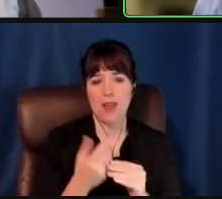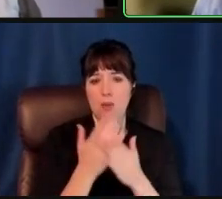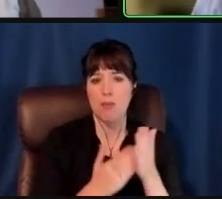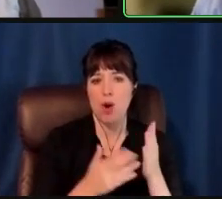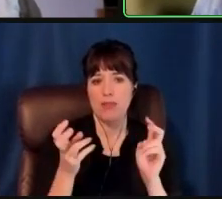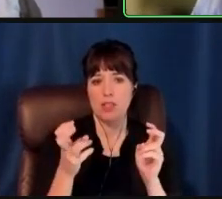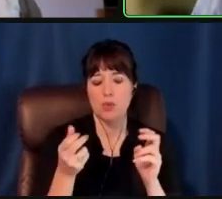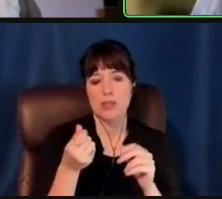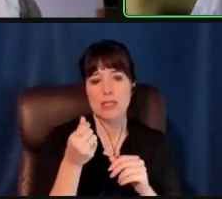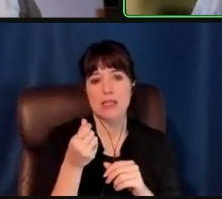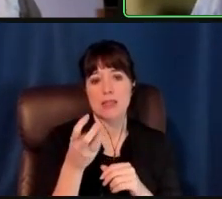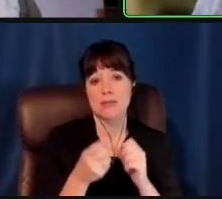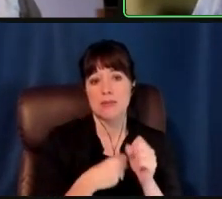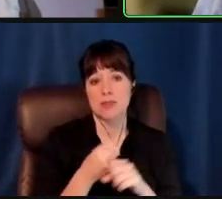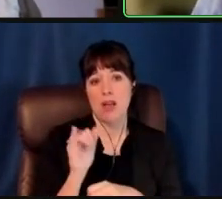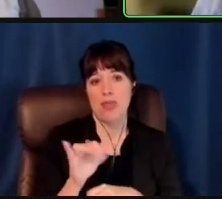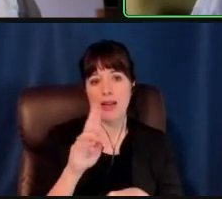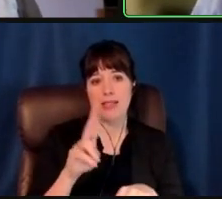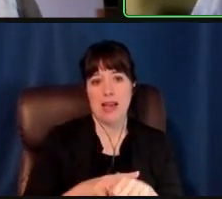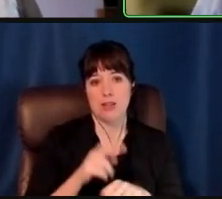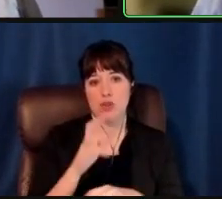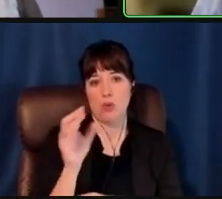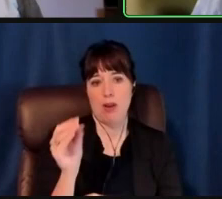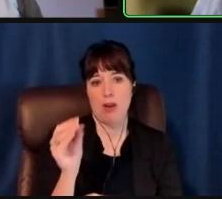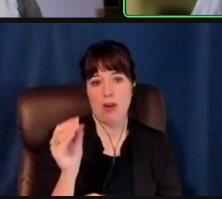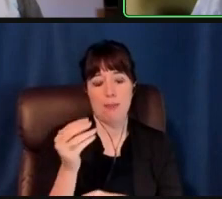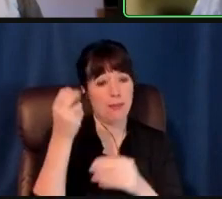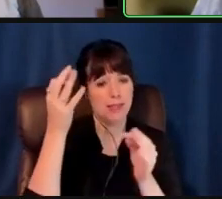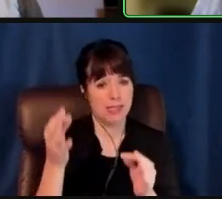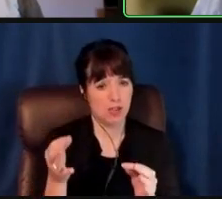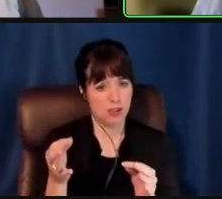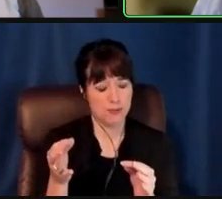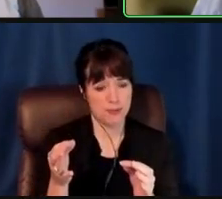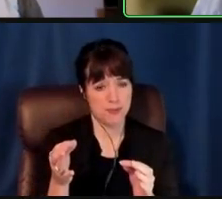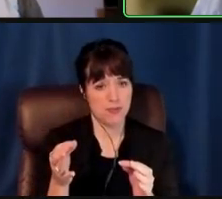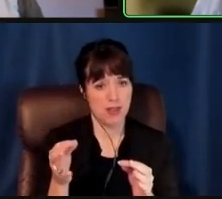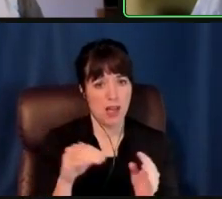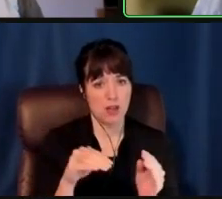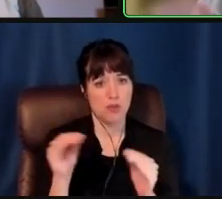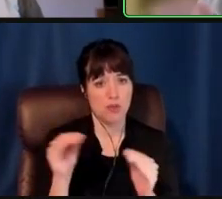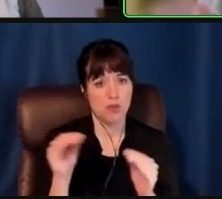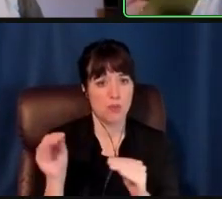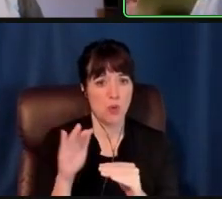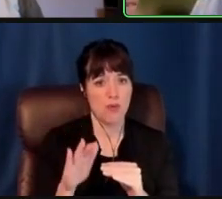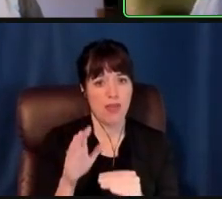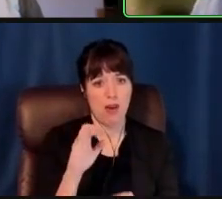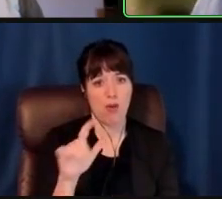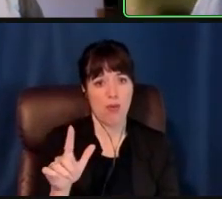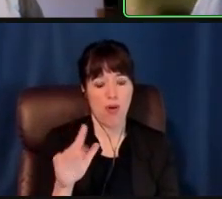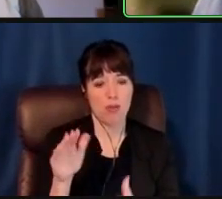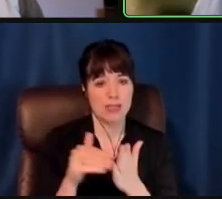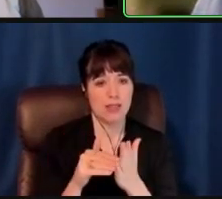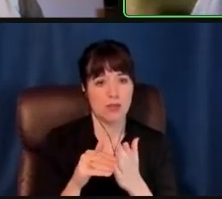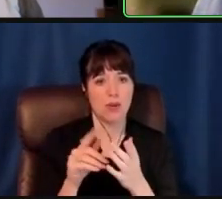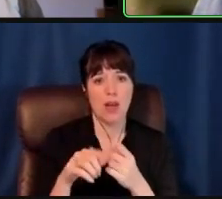of years back, that national company made a decision to move their call center to out-of-state call centers.